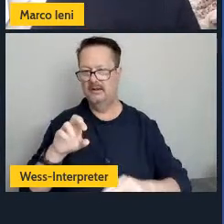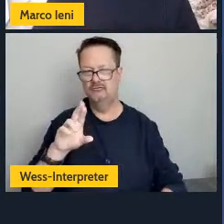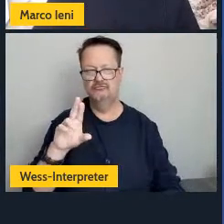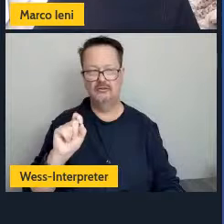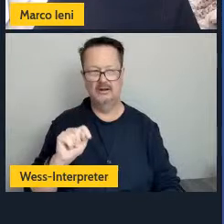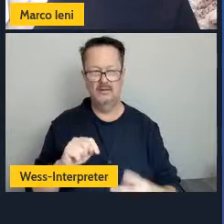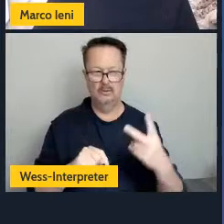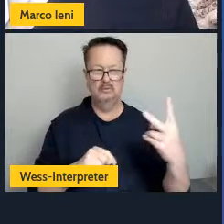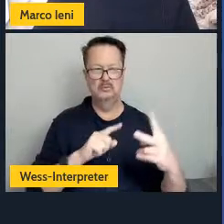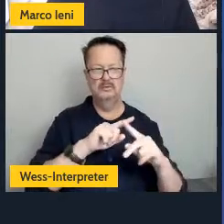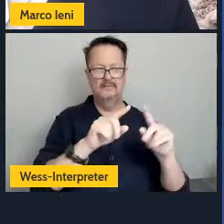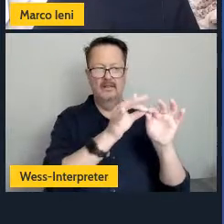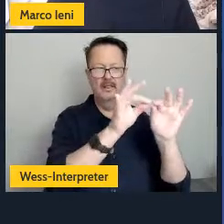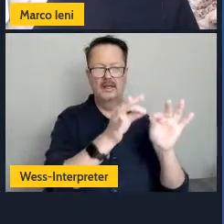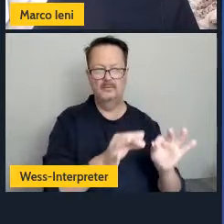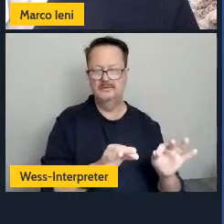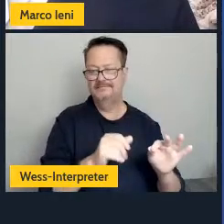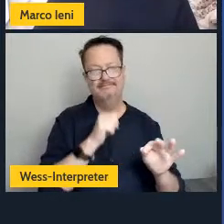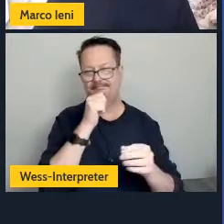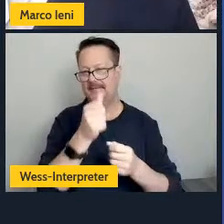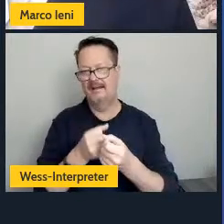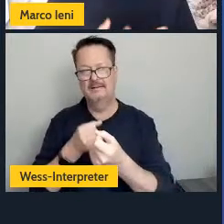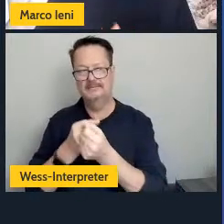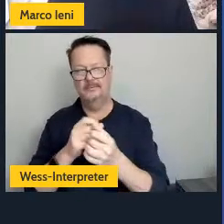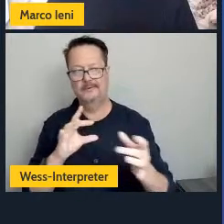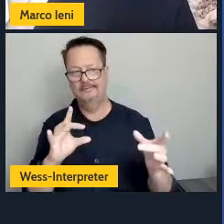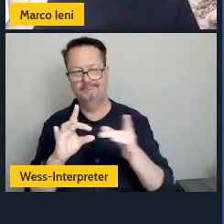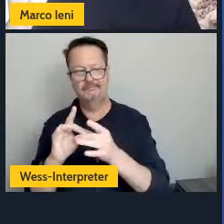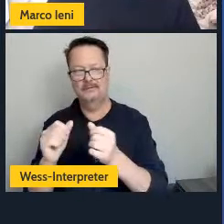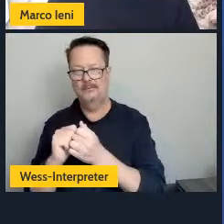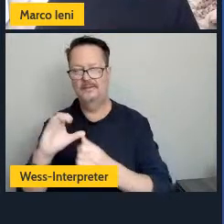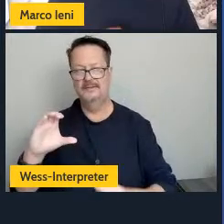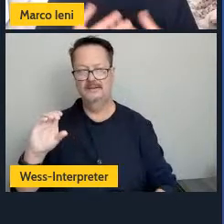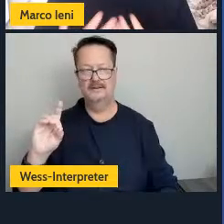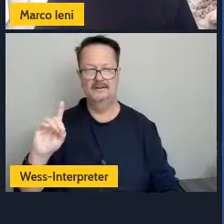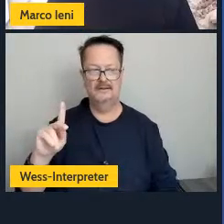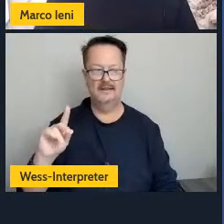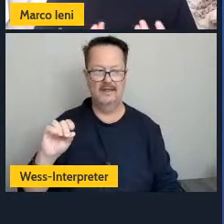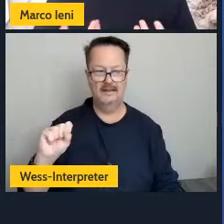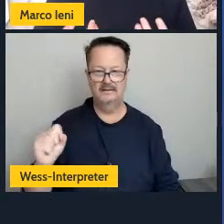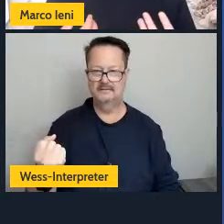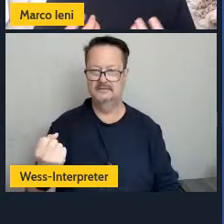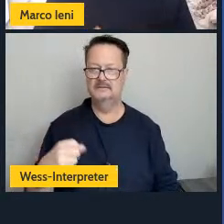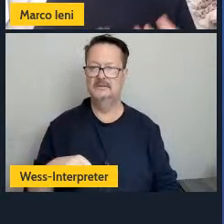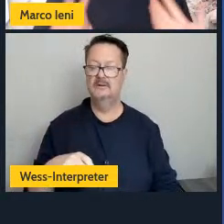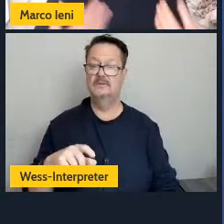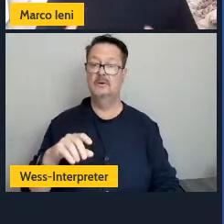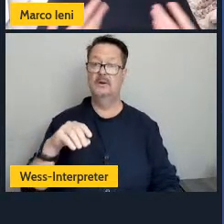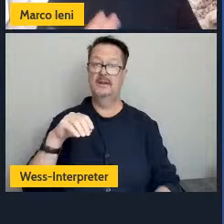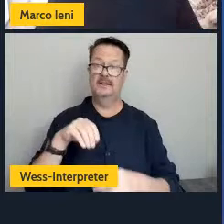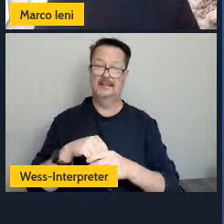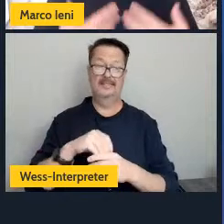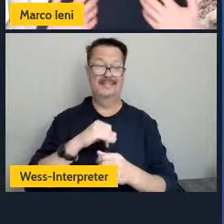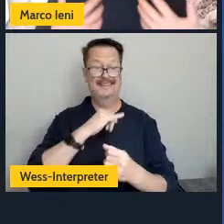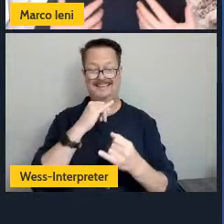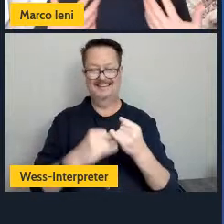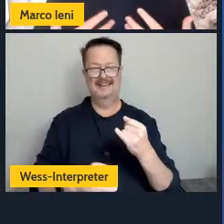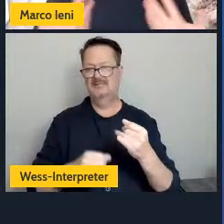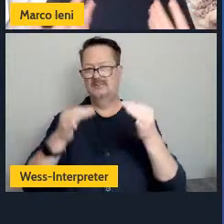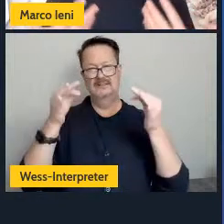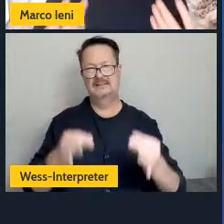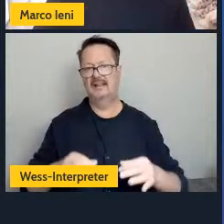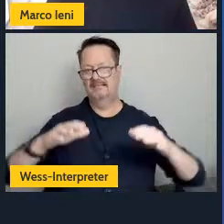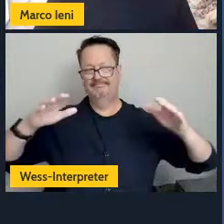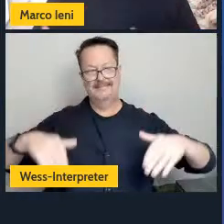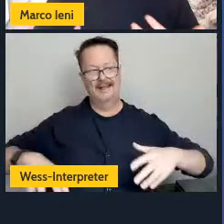two languages that are not supported by CDKs. So in the end, we decided to not introduce